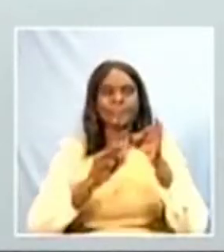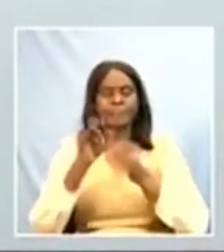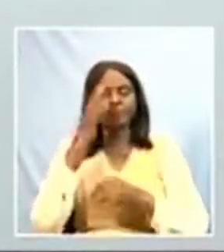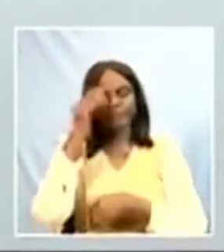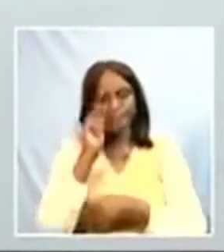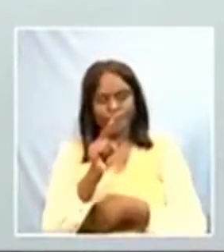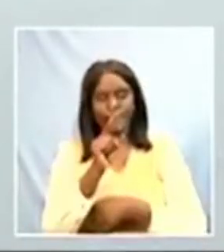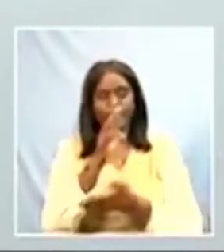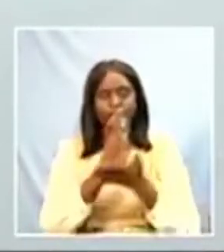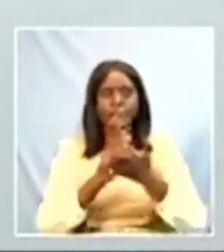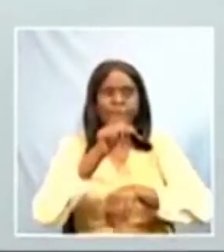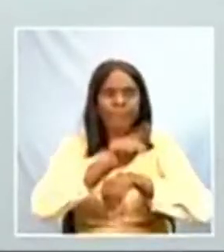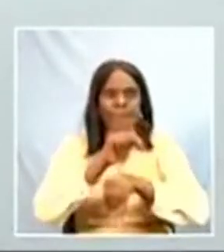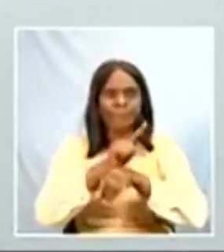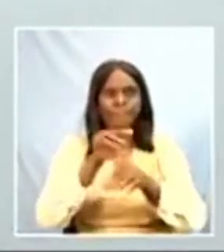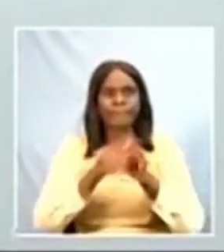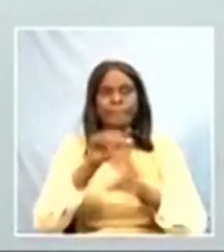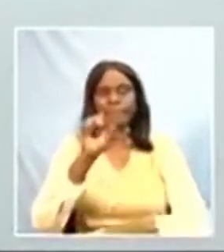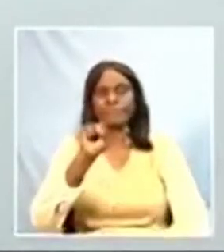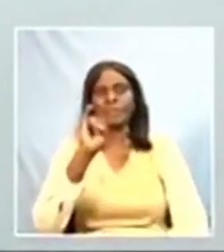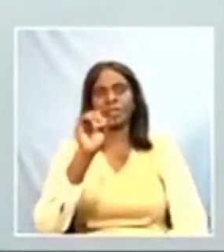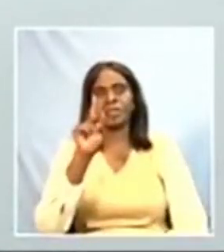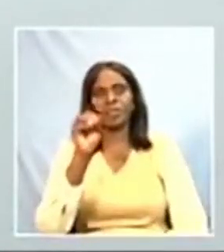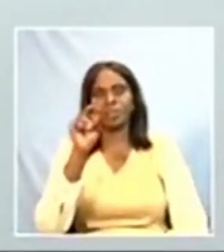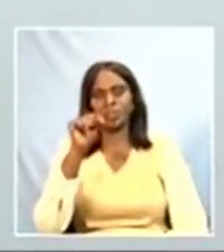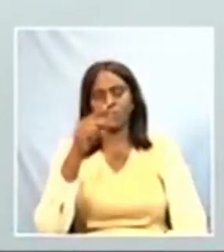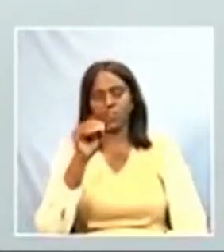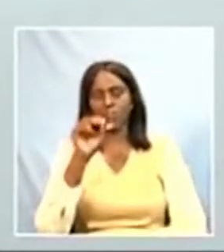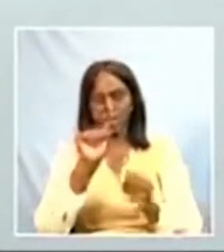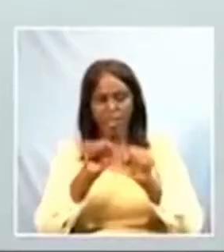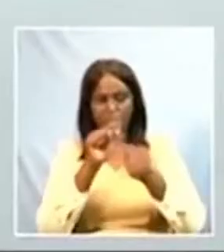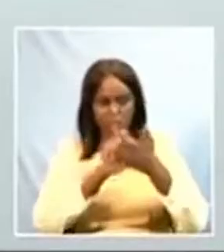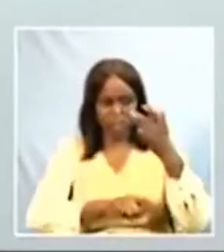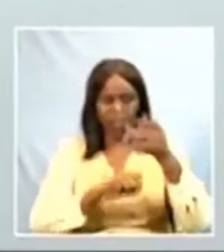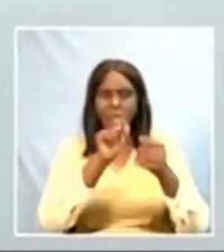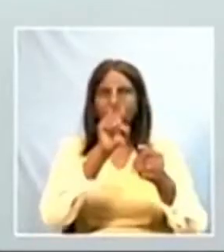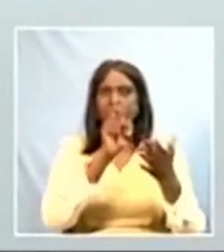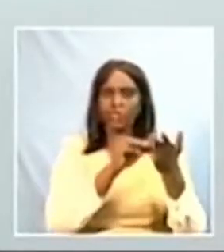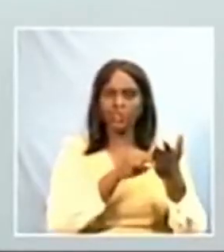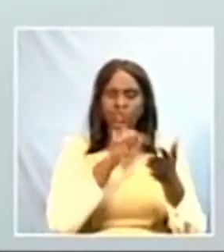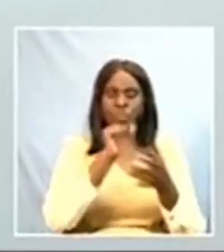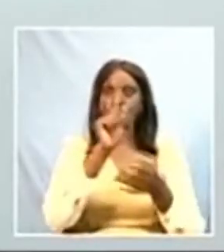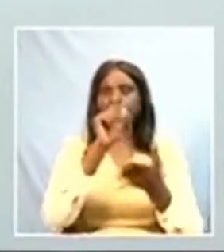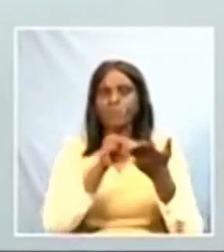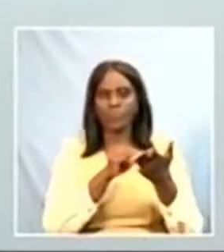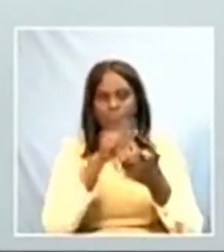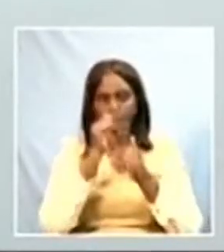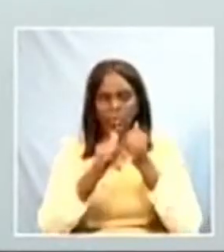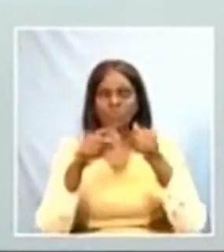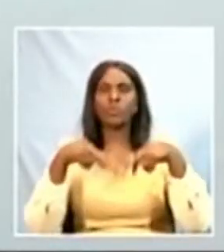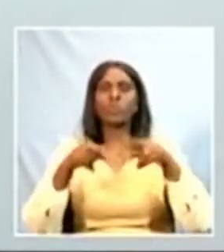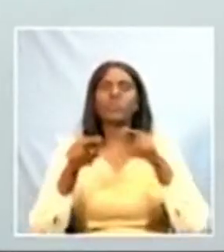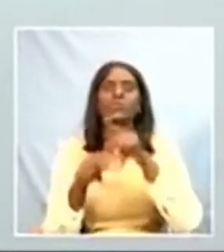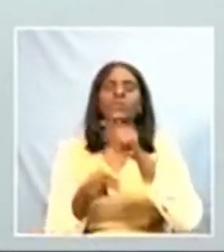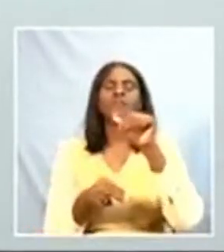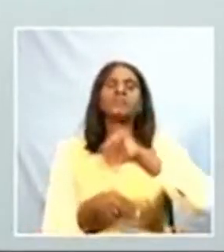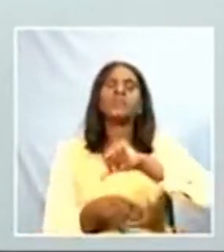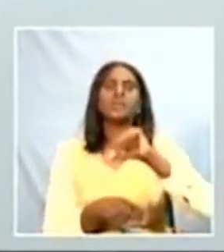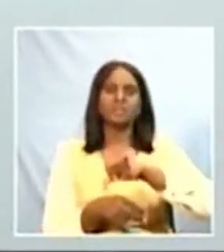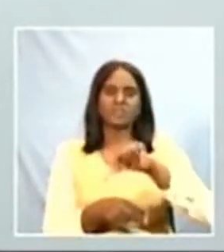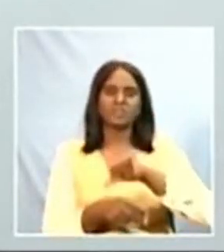why a certain project in SIKONGO can cost 2 million instead of 1 million because of the terrain.